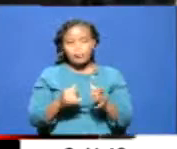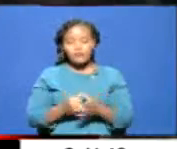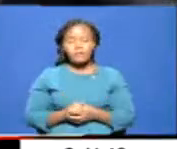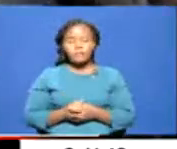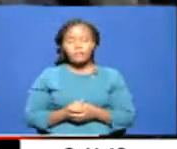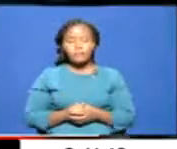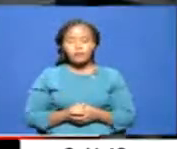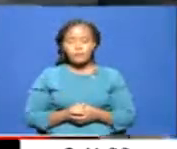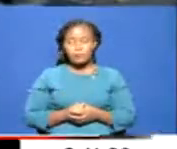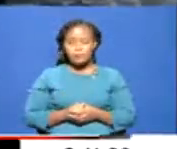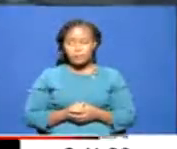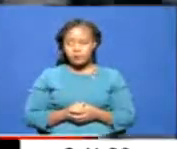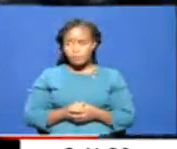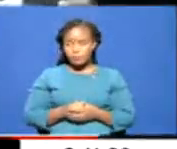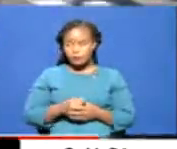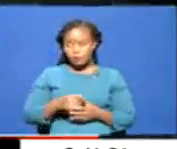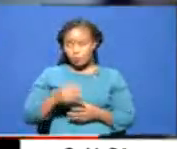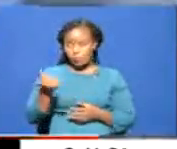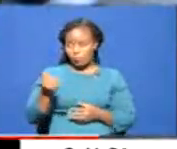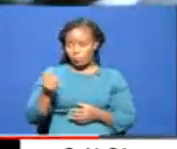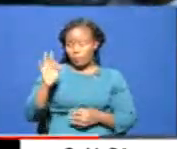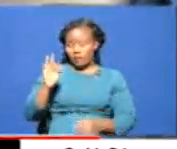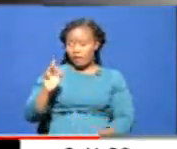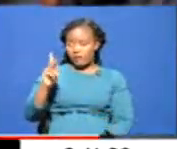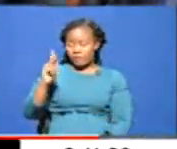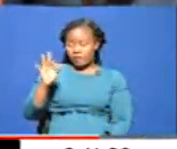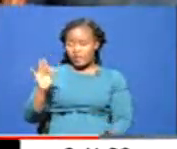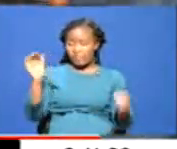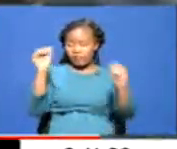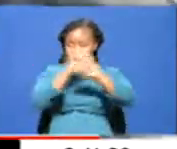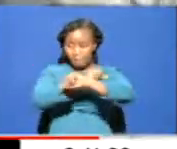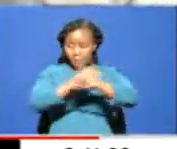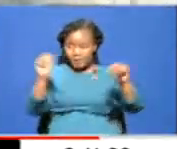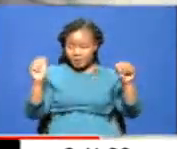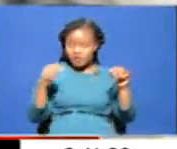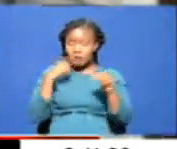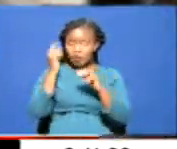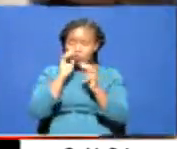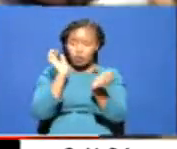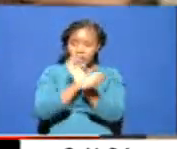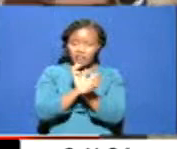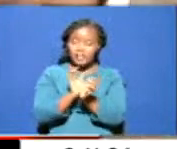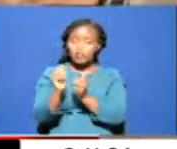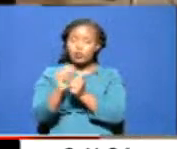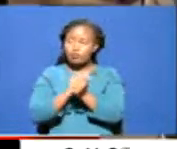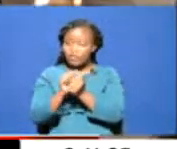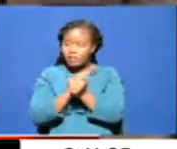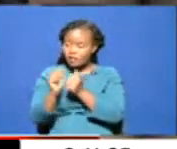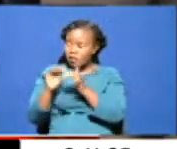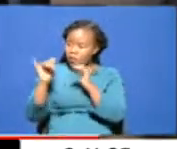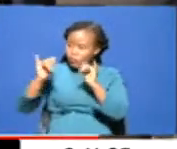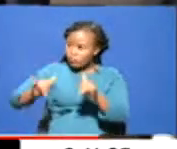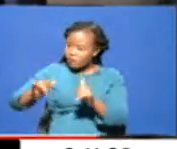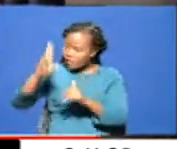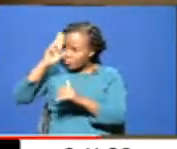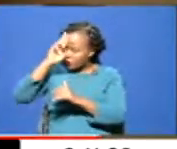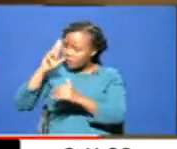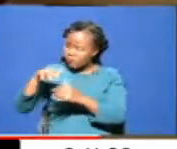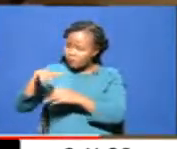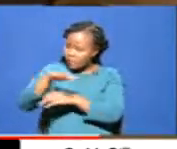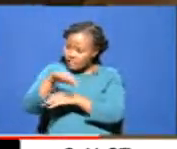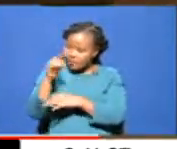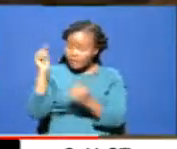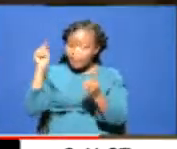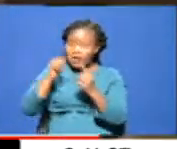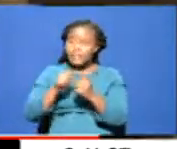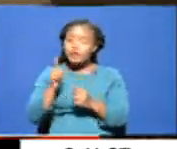Meanwhile, ejected FKF President Nick Mwendwa, who was arrested on Friday, will remain in police custody until Tuesday when